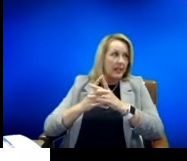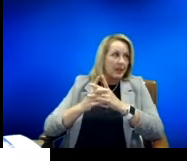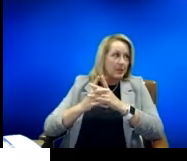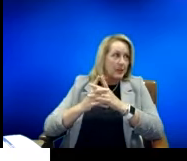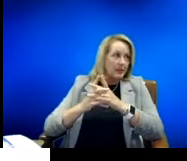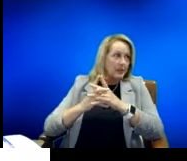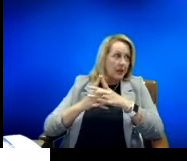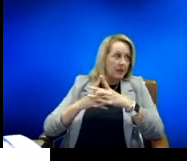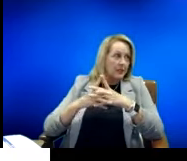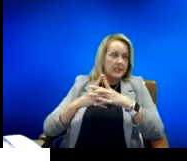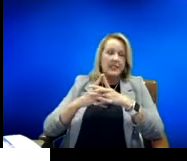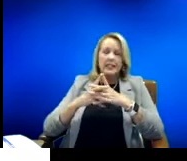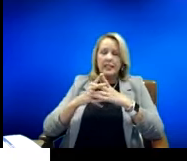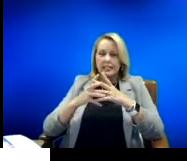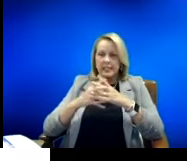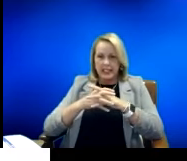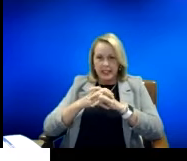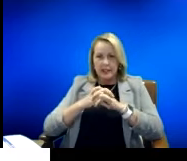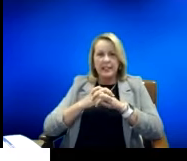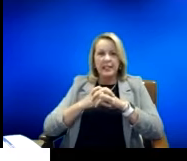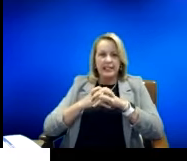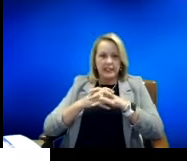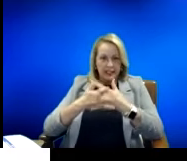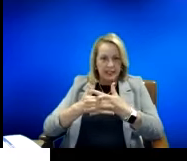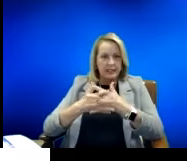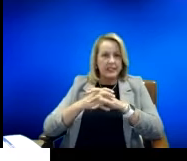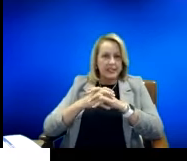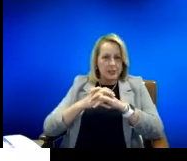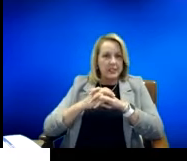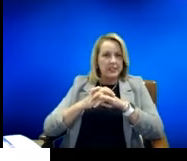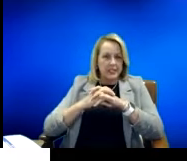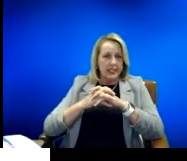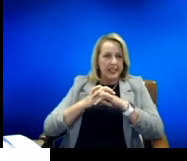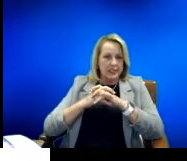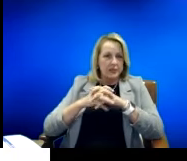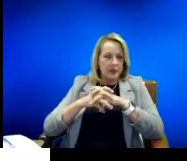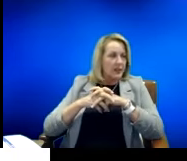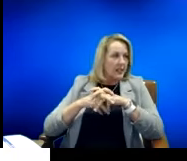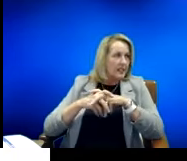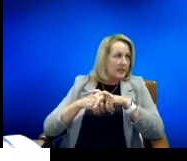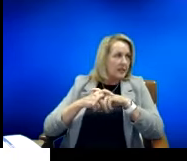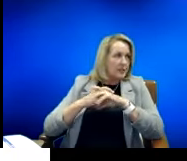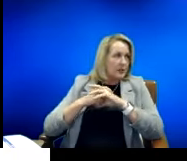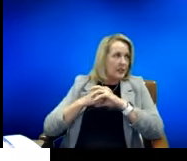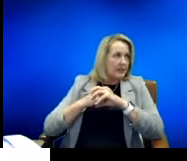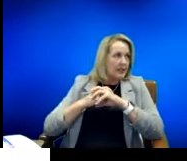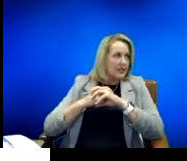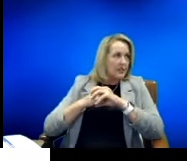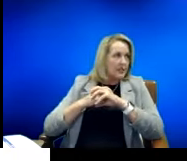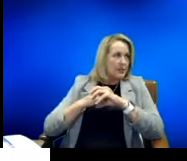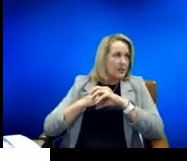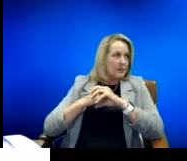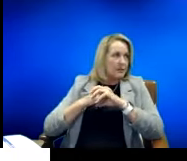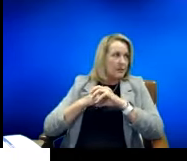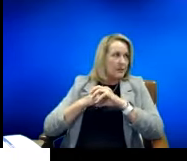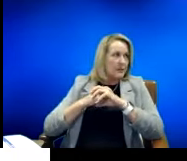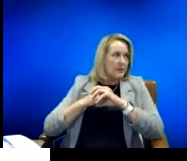by the comptroller's office. It's held in these trust accounts for the individual